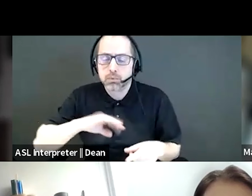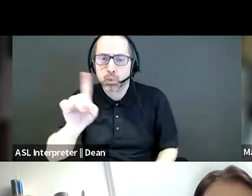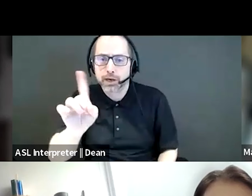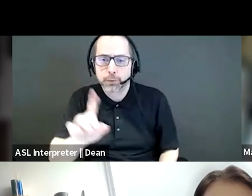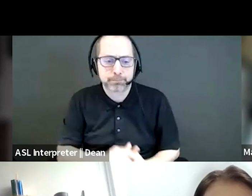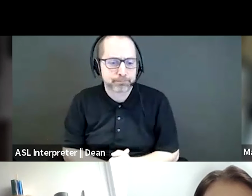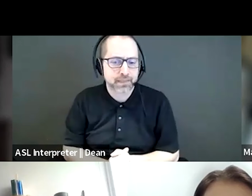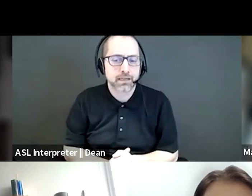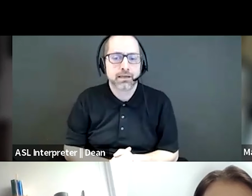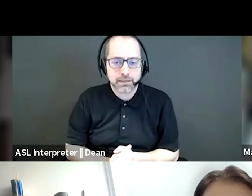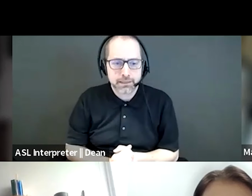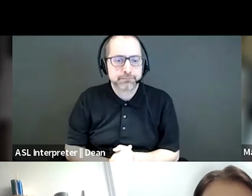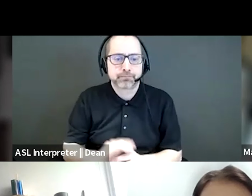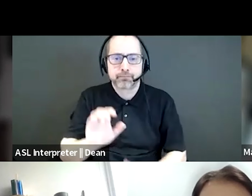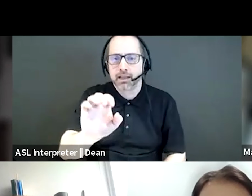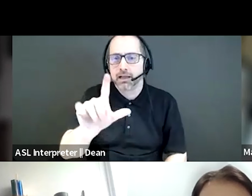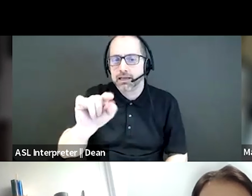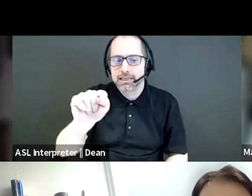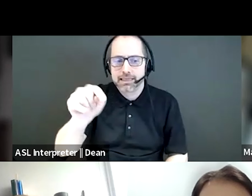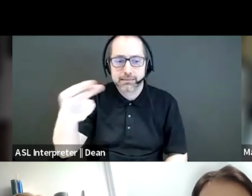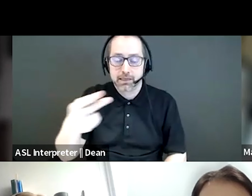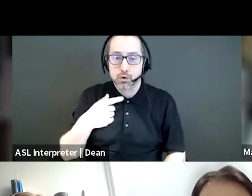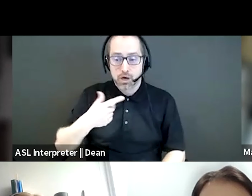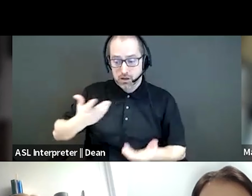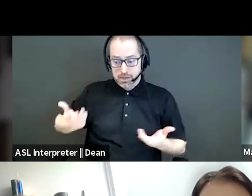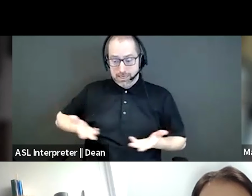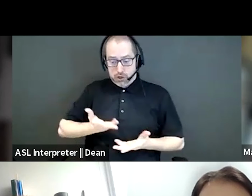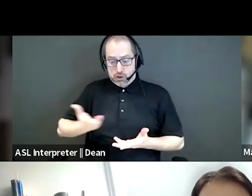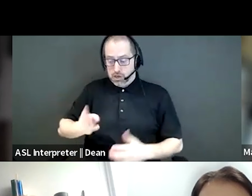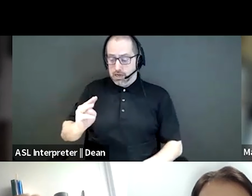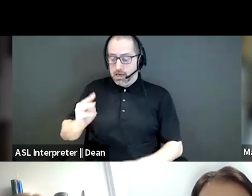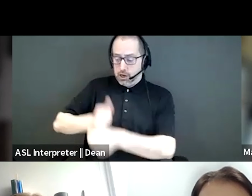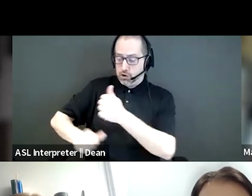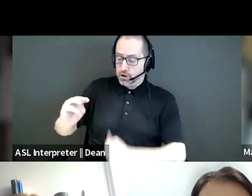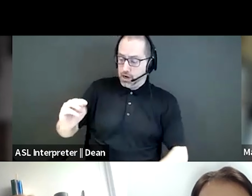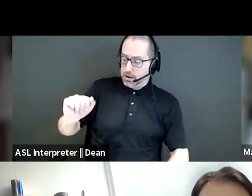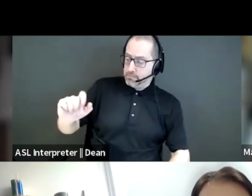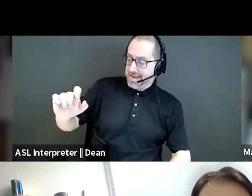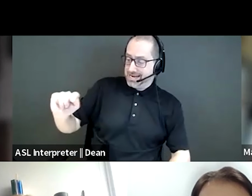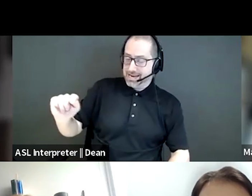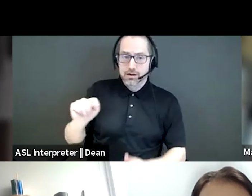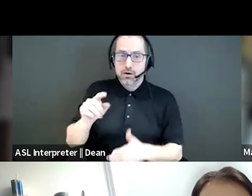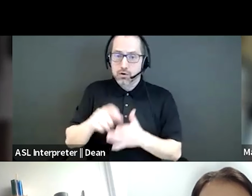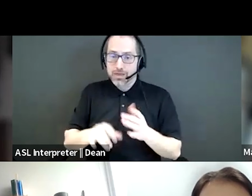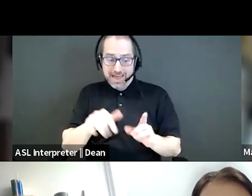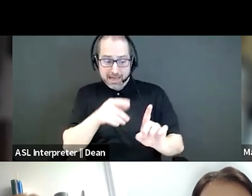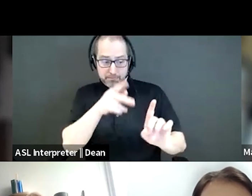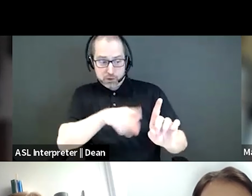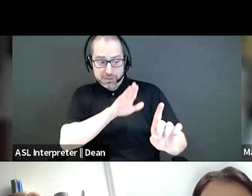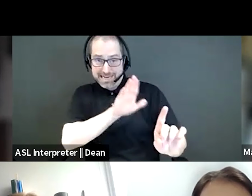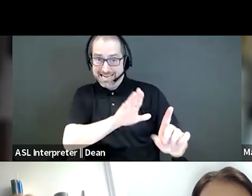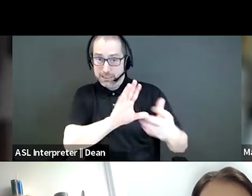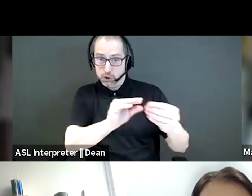sure. So we at Magnet received a really wonderful testimonial from a job seeker that indicated they were